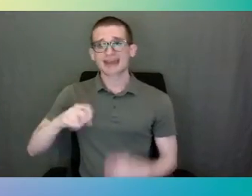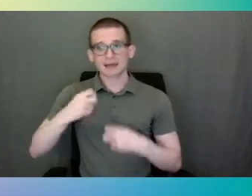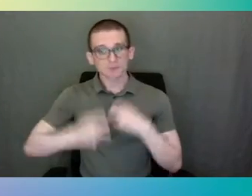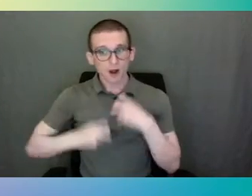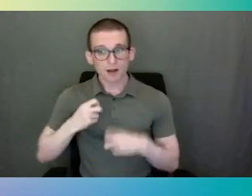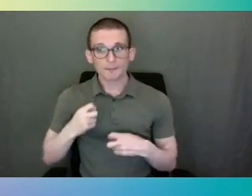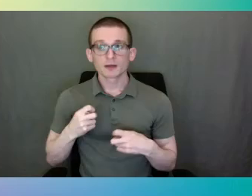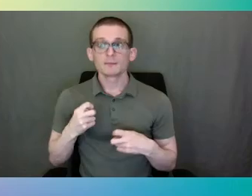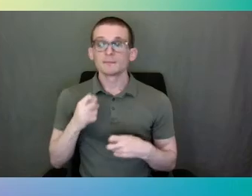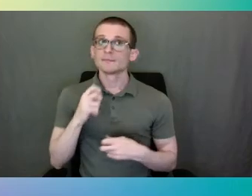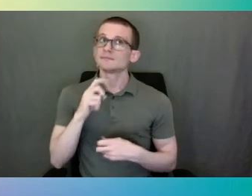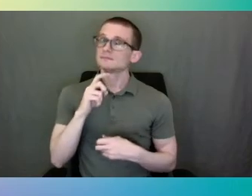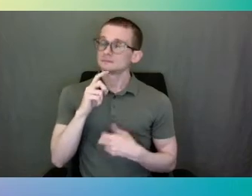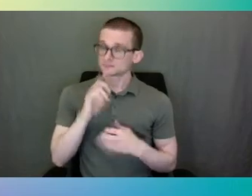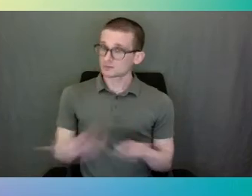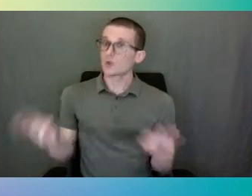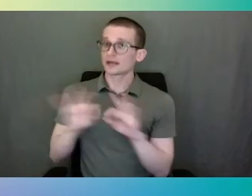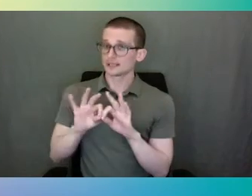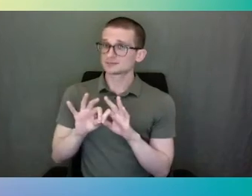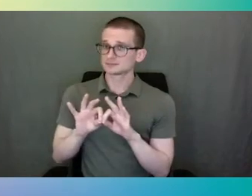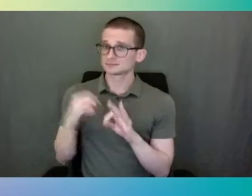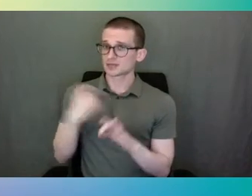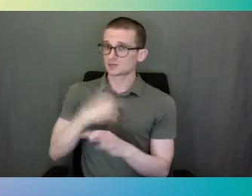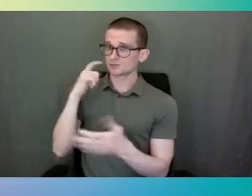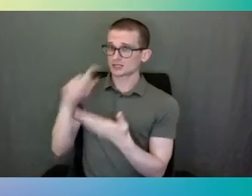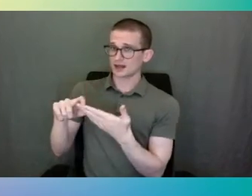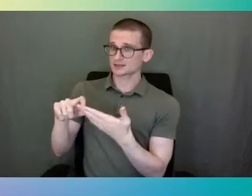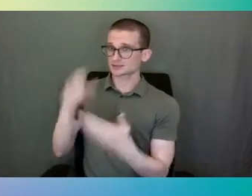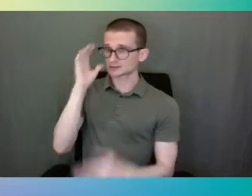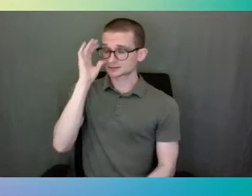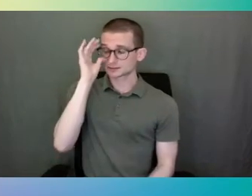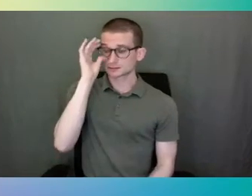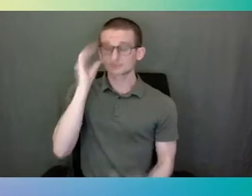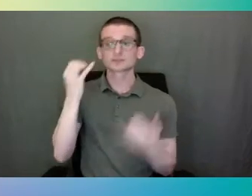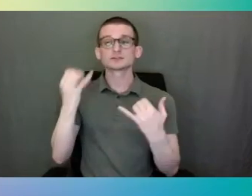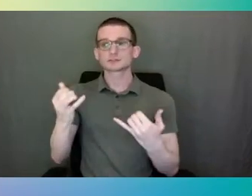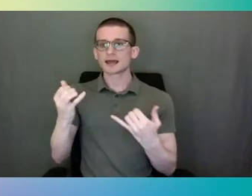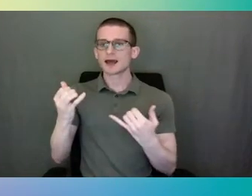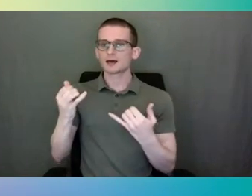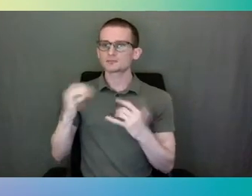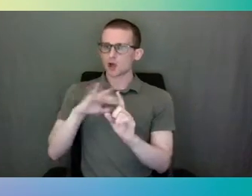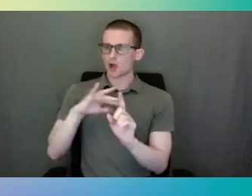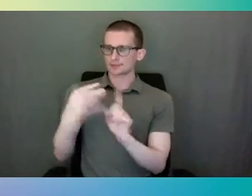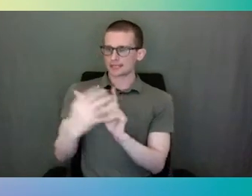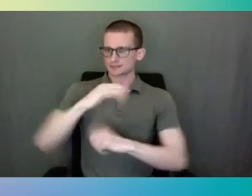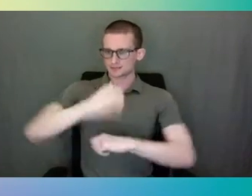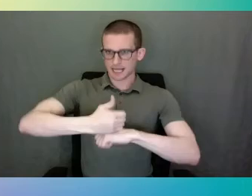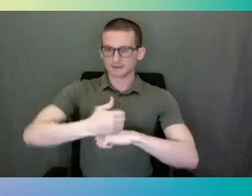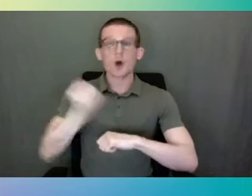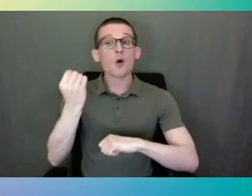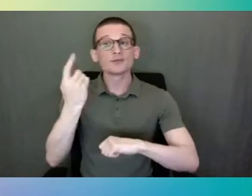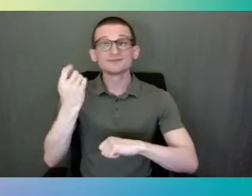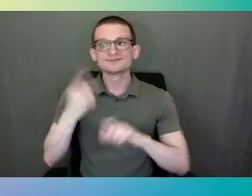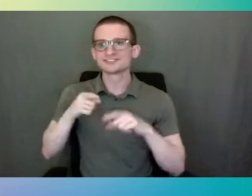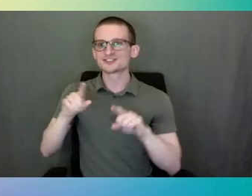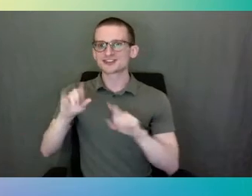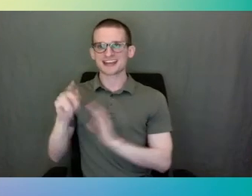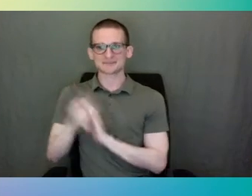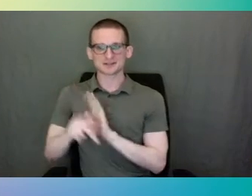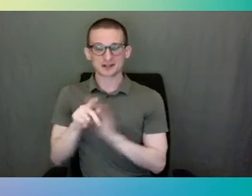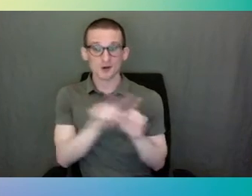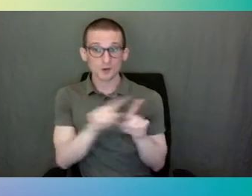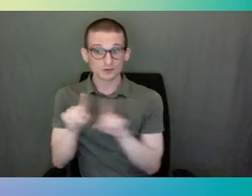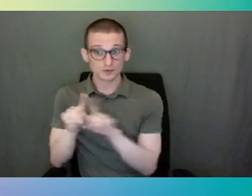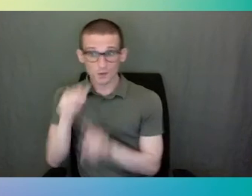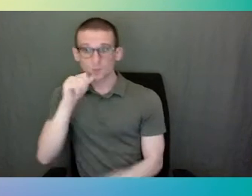really important to notice here. So now we've set the stage, but also during this period, women had been